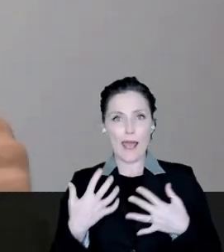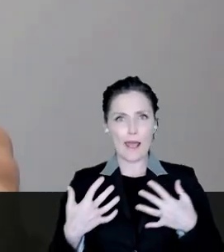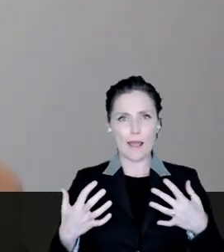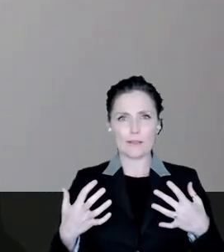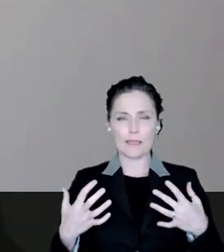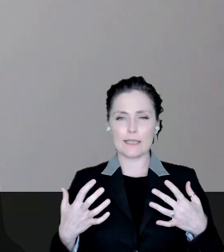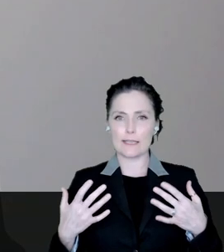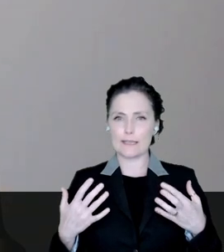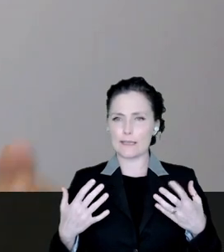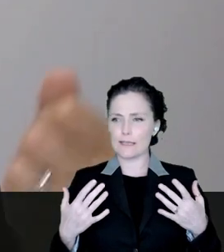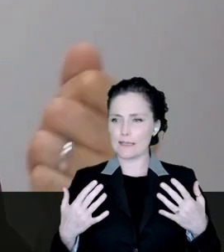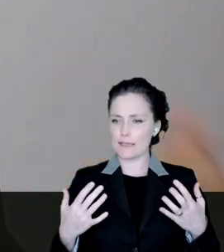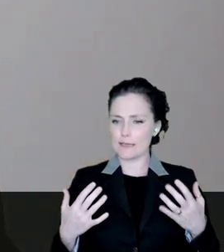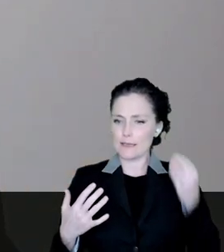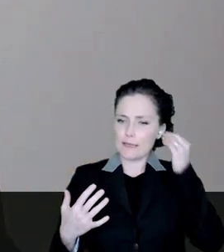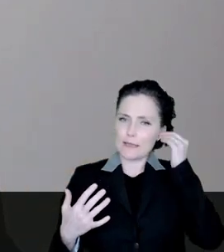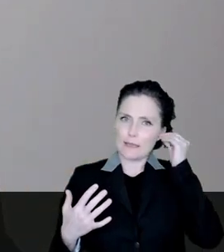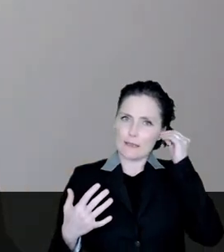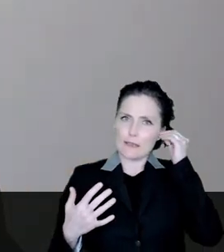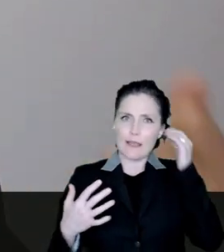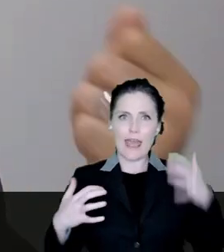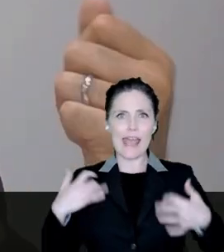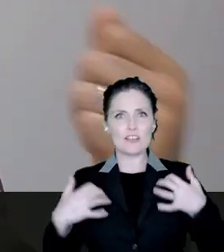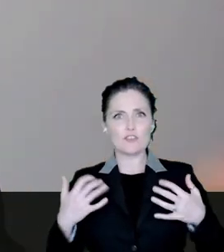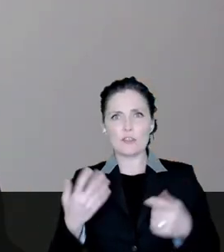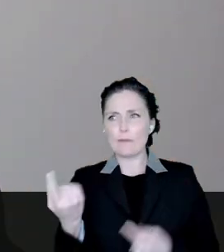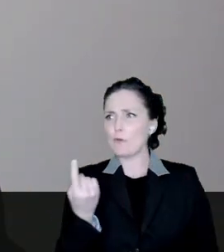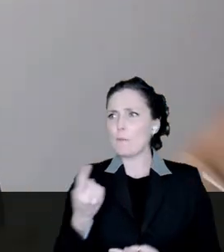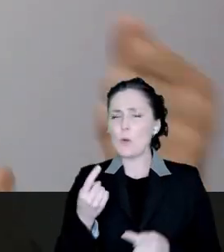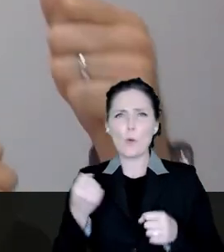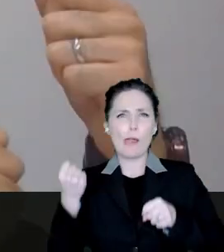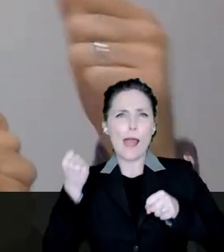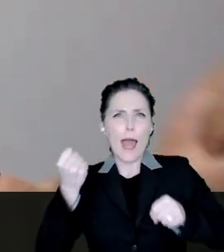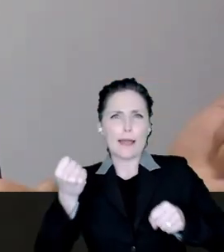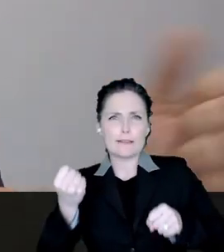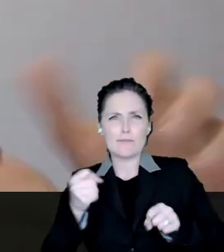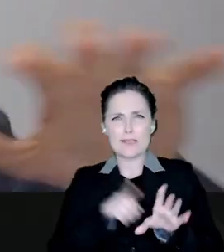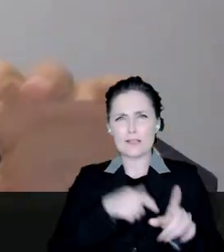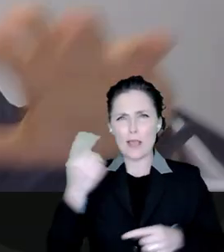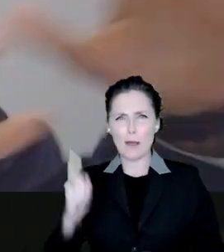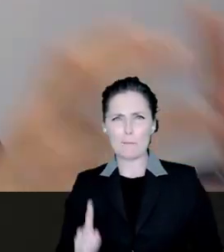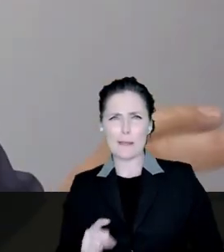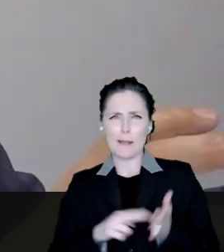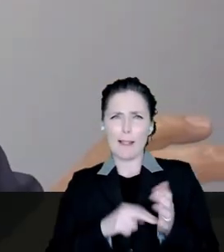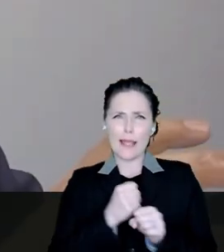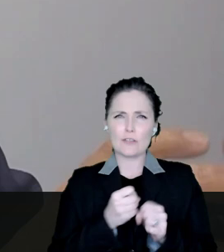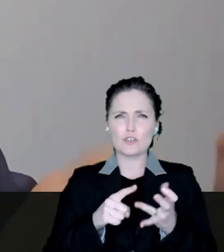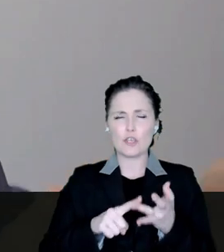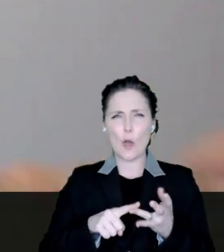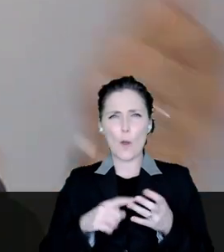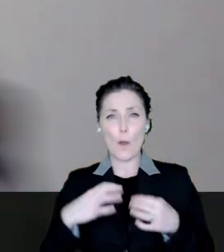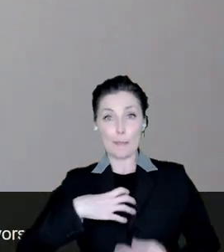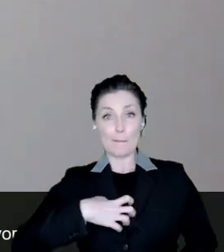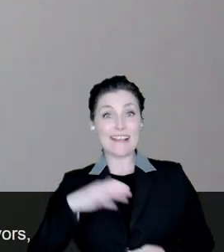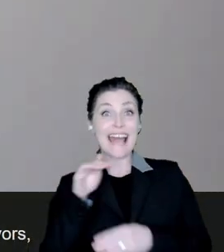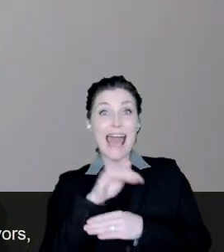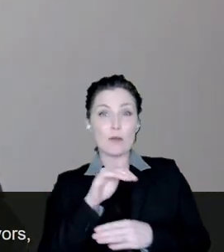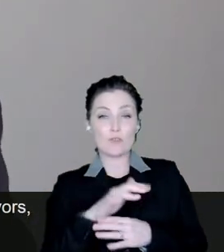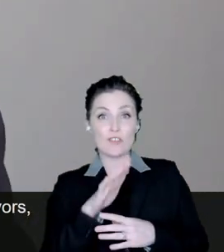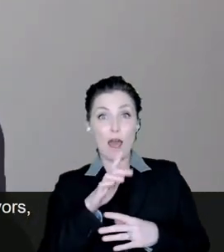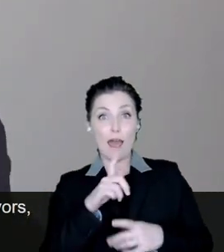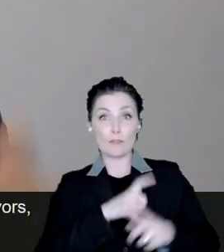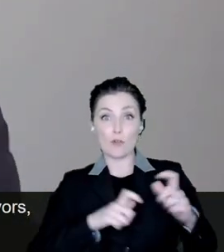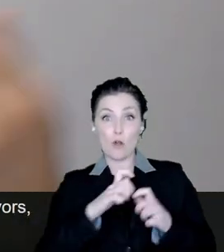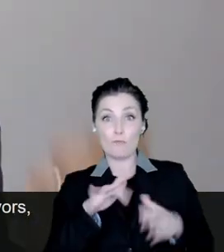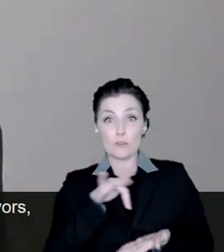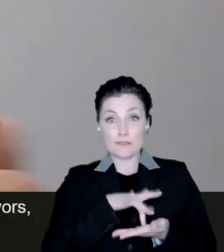from activists, NGOs, young people, mayors outside the conference centre was very different